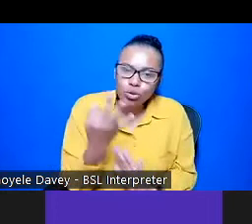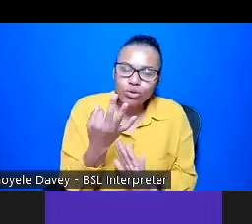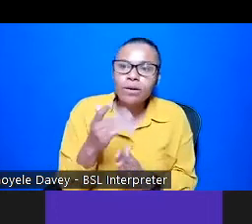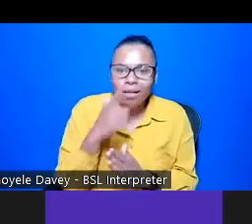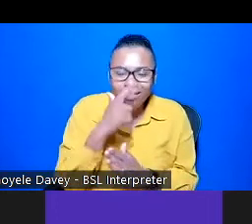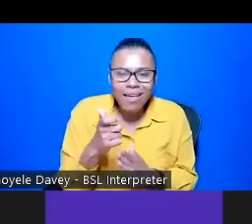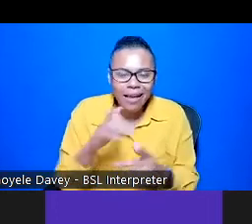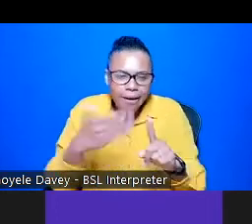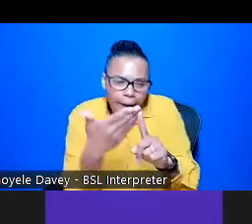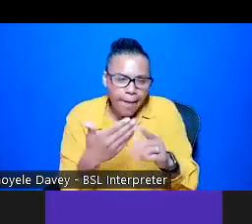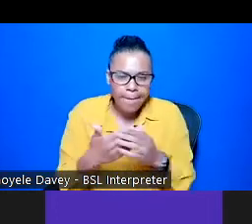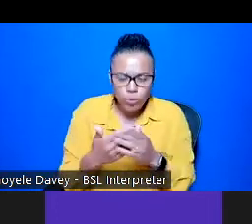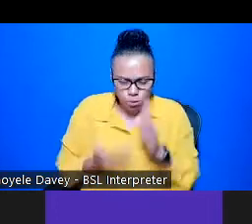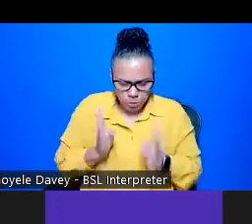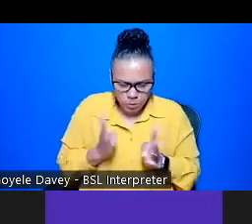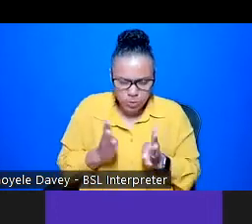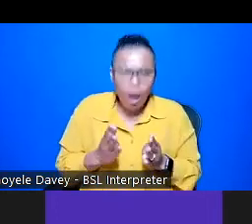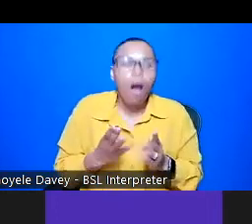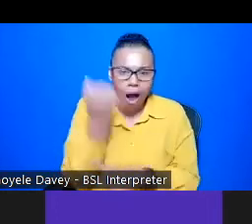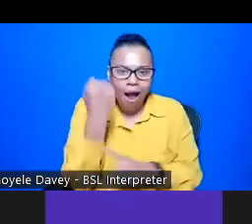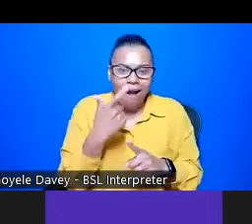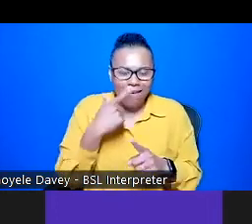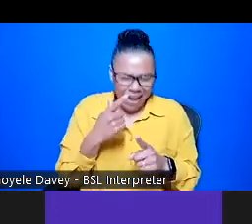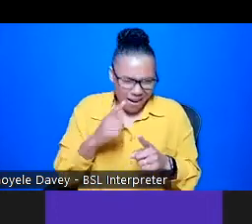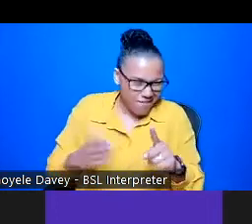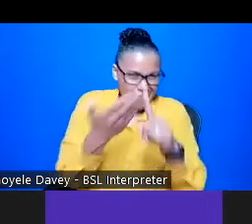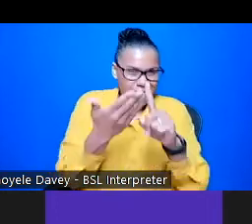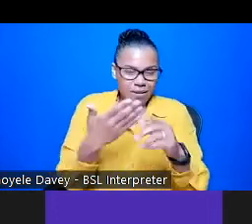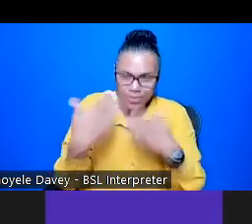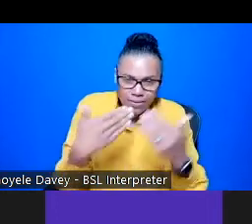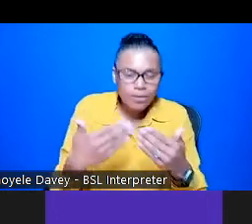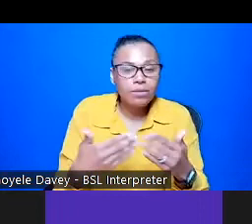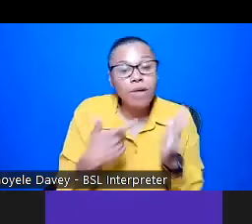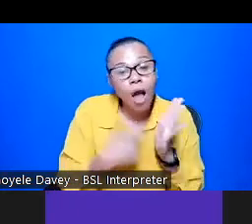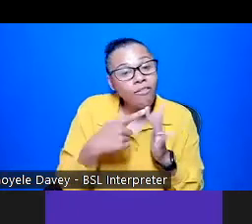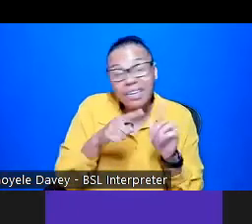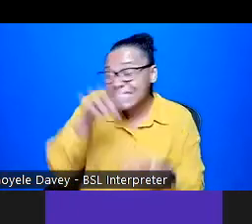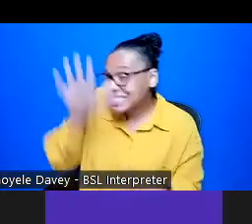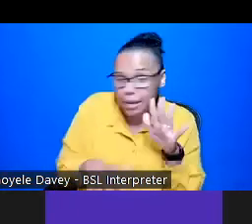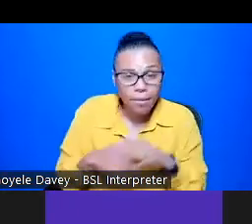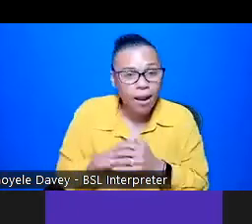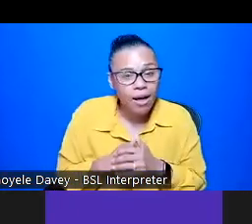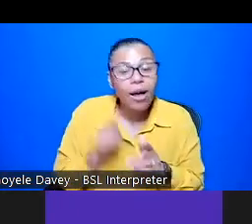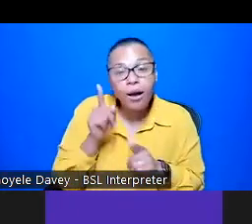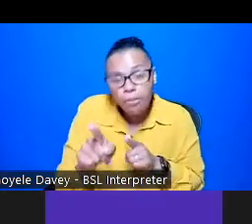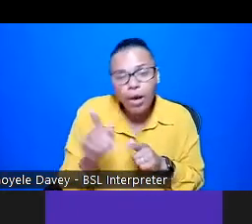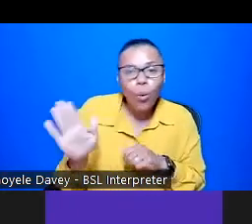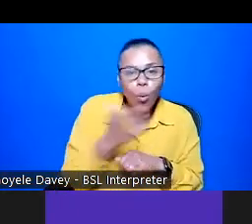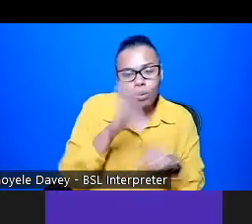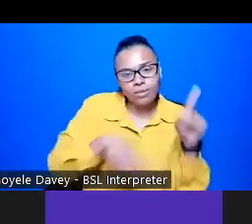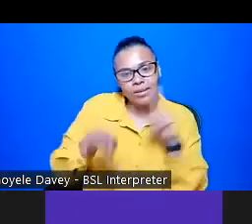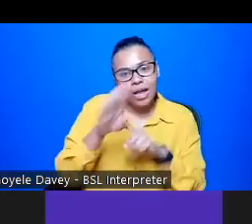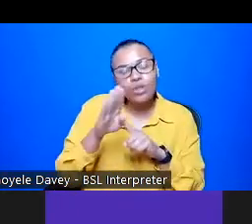can be. The Rates Representation Index is exactly the same, but for national governing bodies and